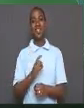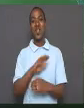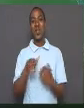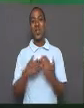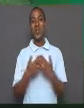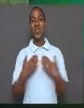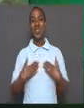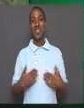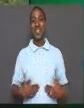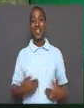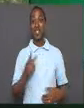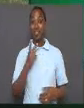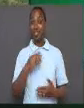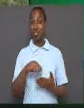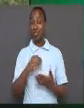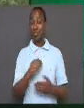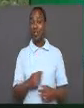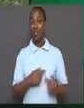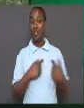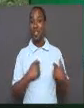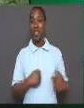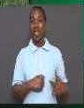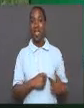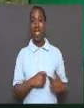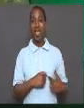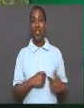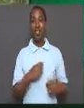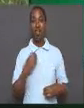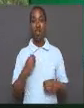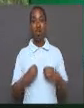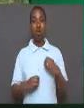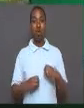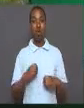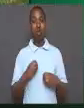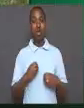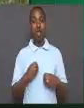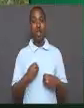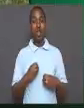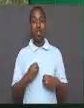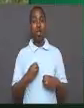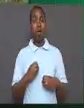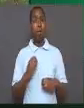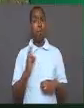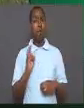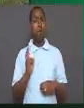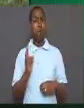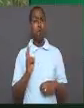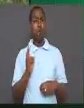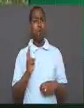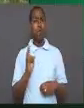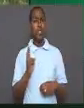body. The heart is the organ that provides momentum for